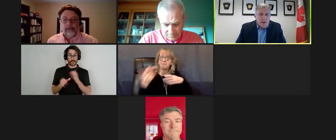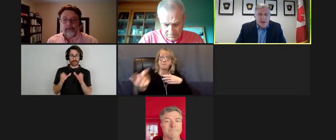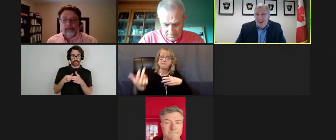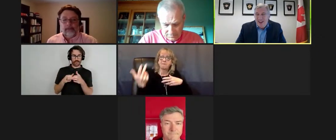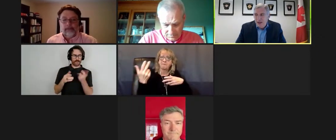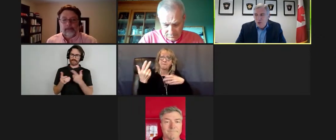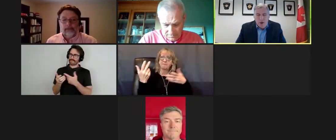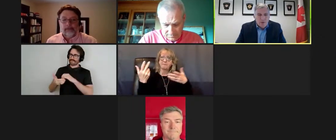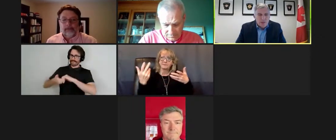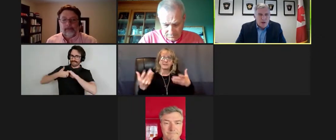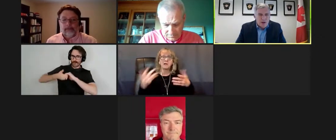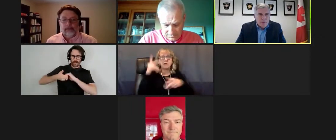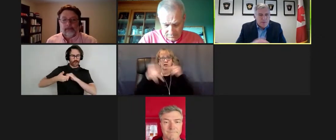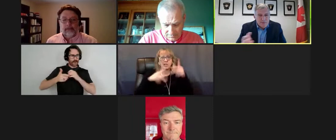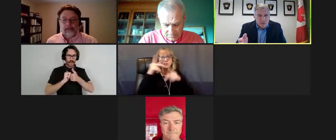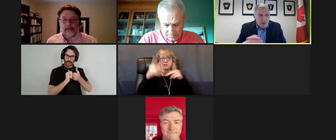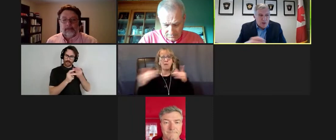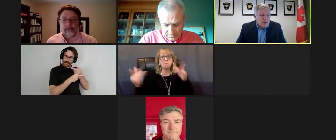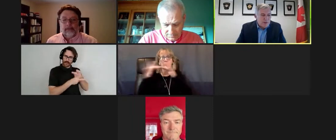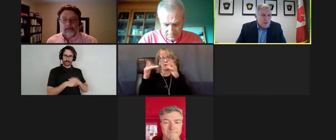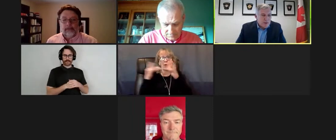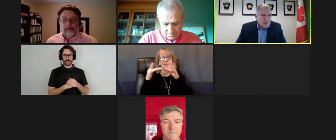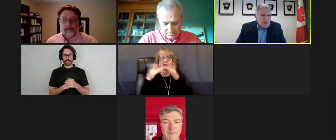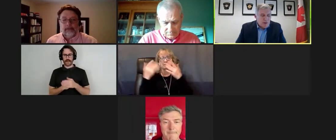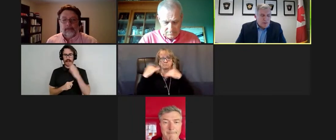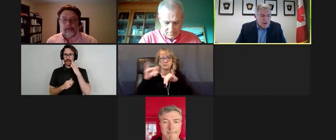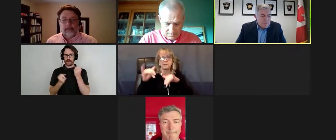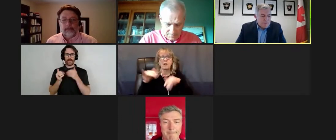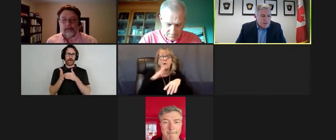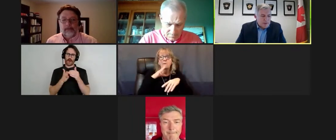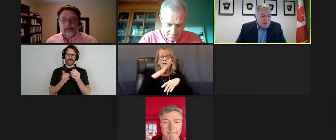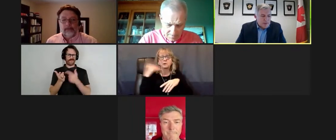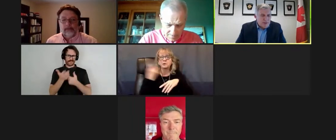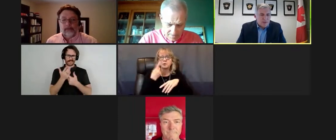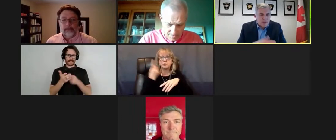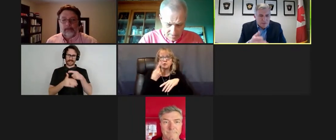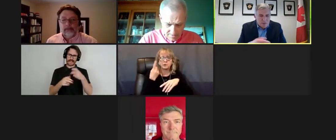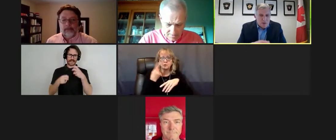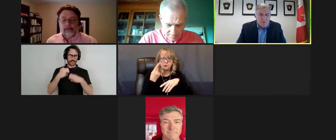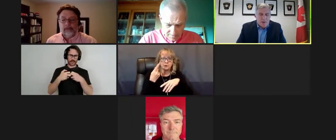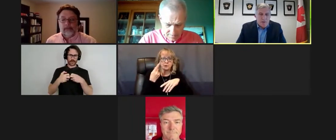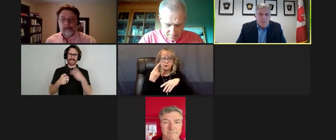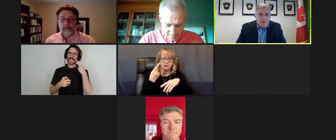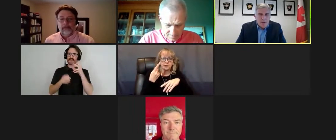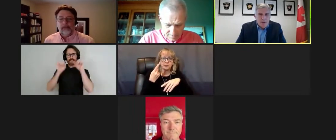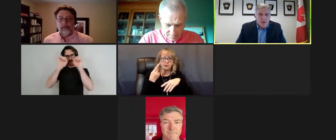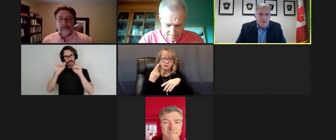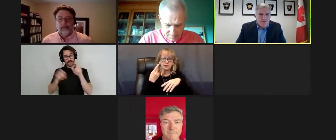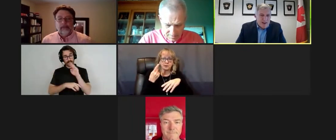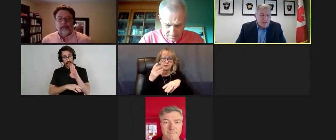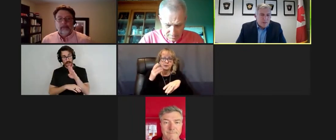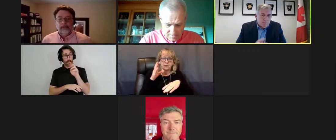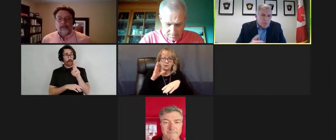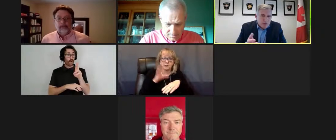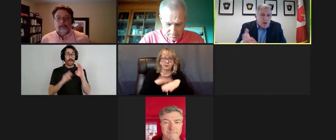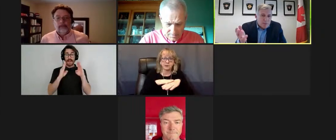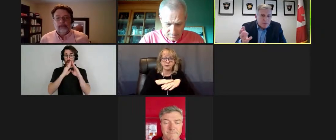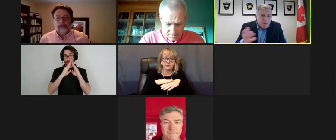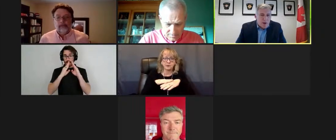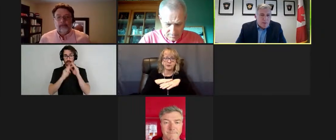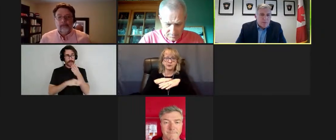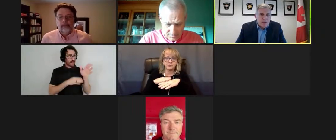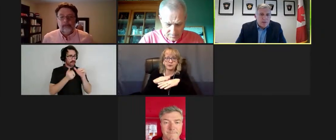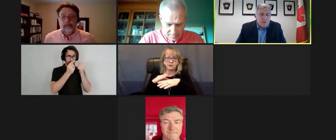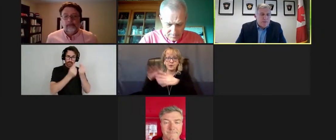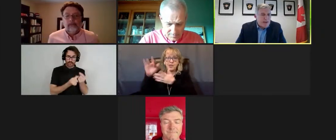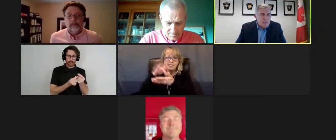right. And I know we always talk about, we just talked about, you know, some of these fitness clubs, we talk about Airbnb. We talk about the